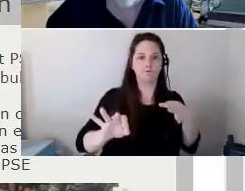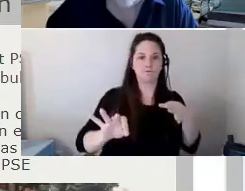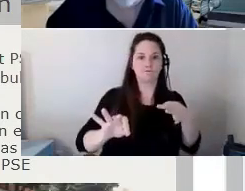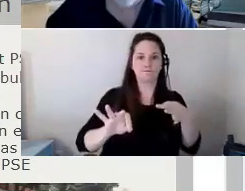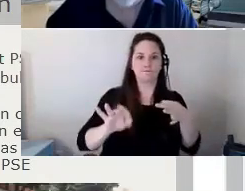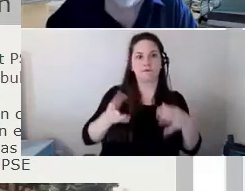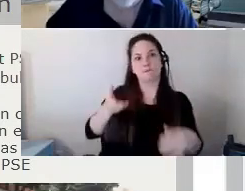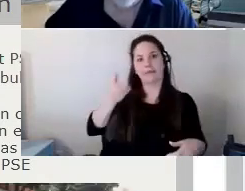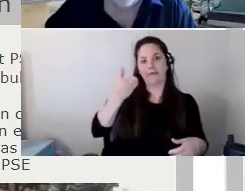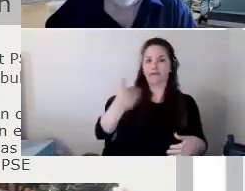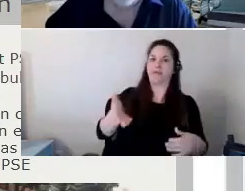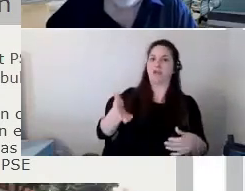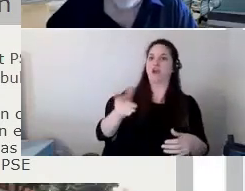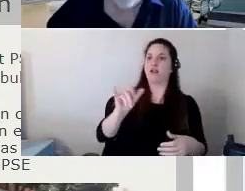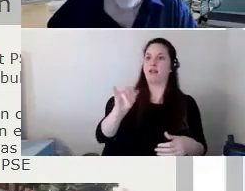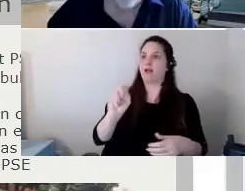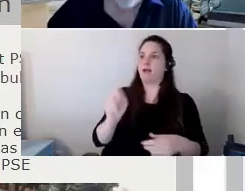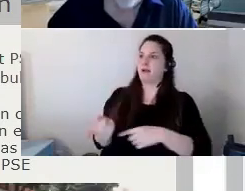live.